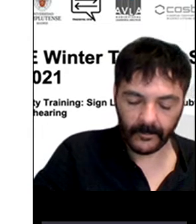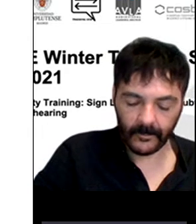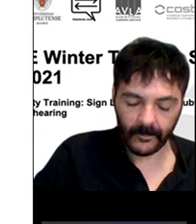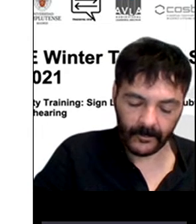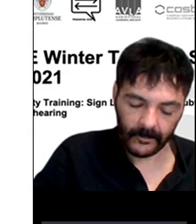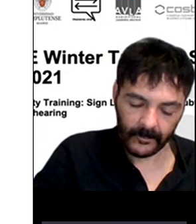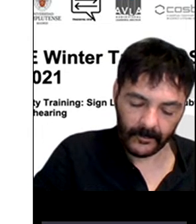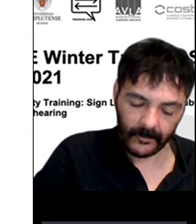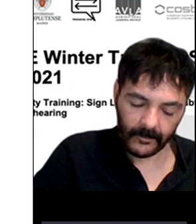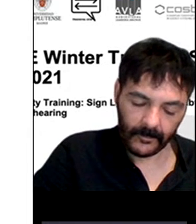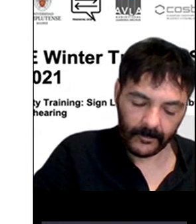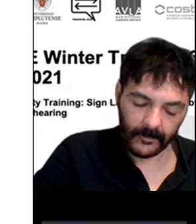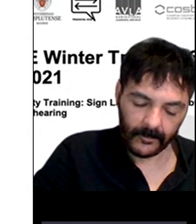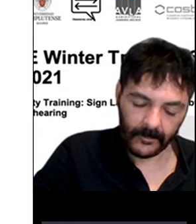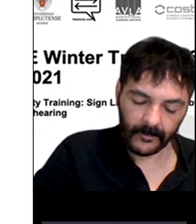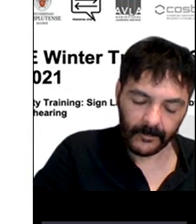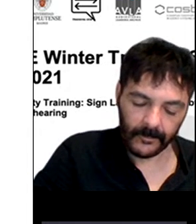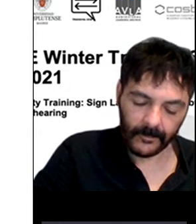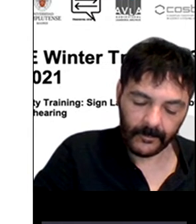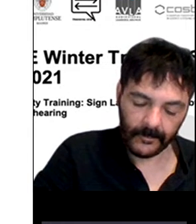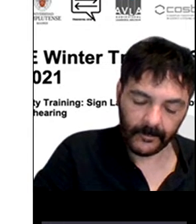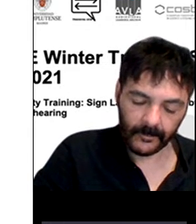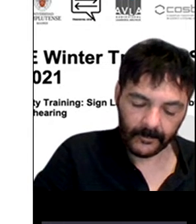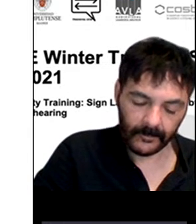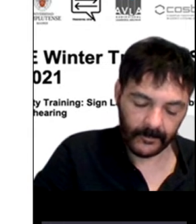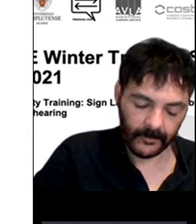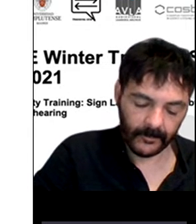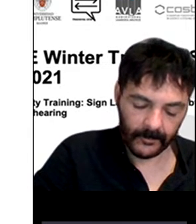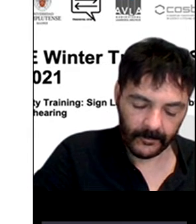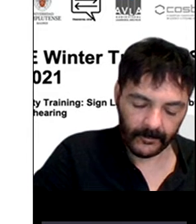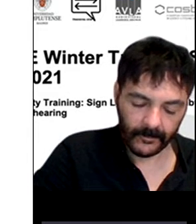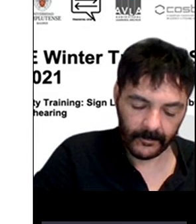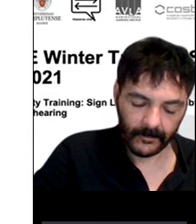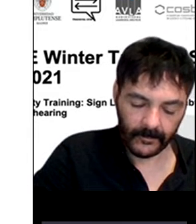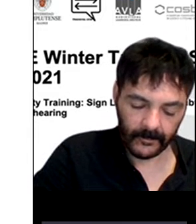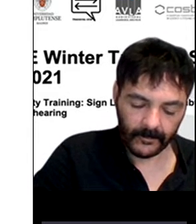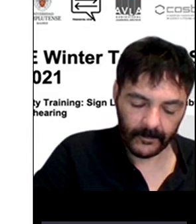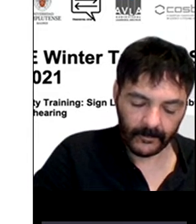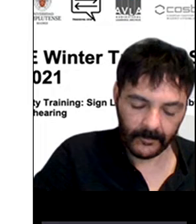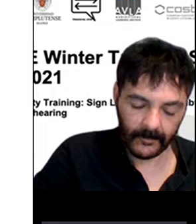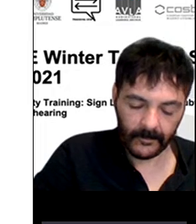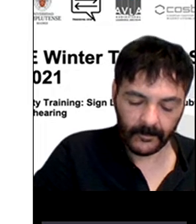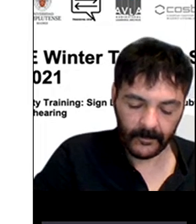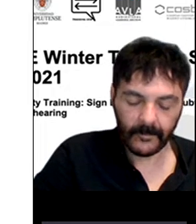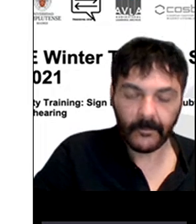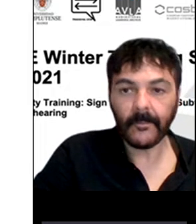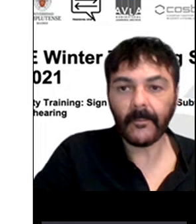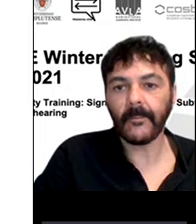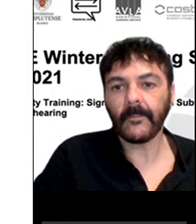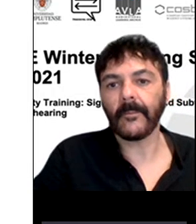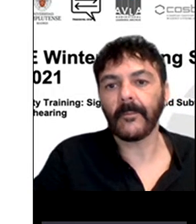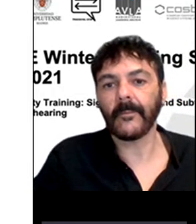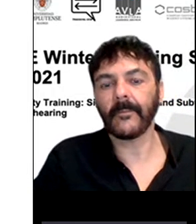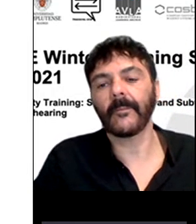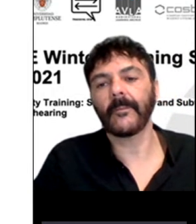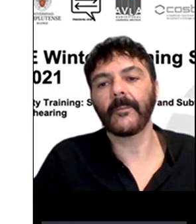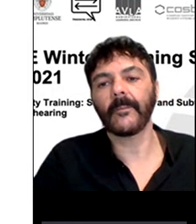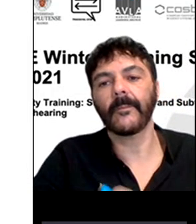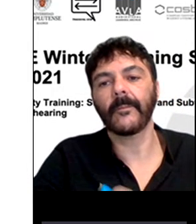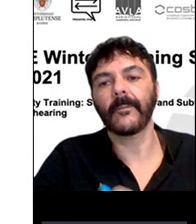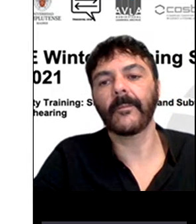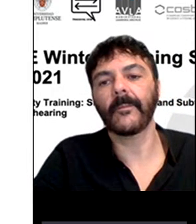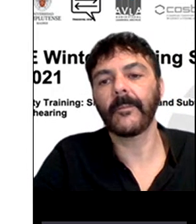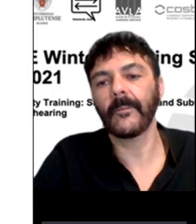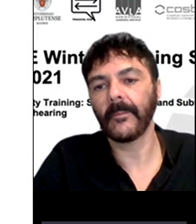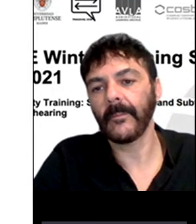content in 360, which it's very different from 300, from 3D. And, you